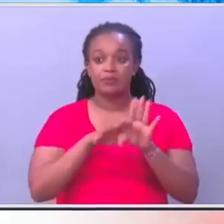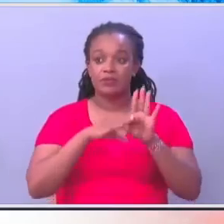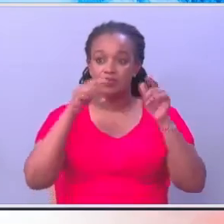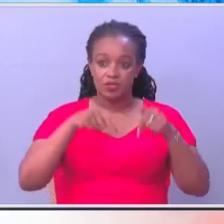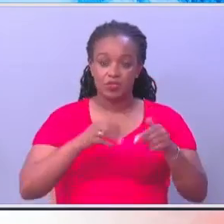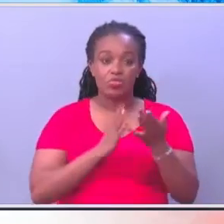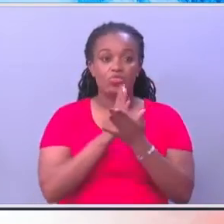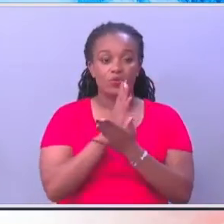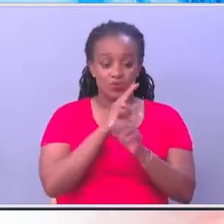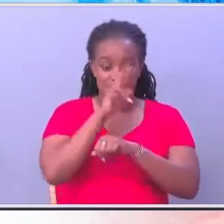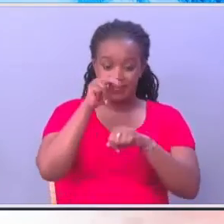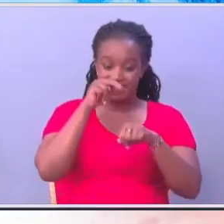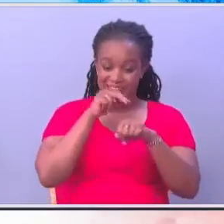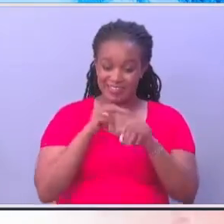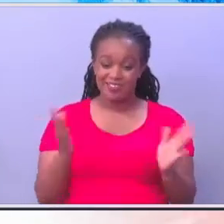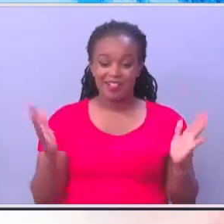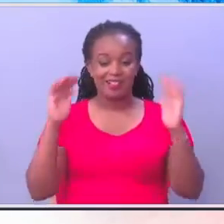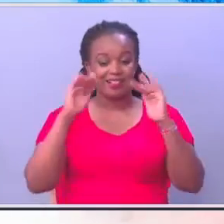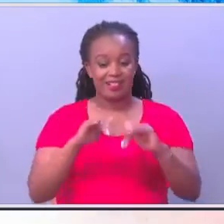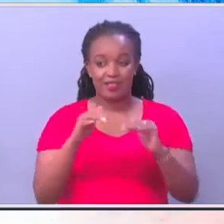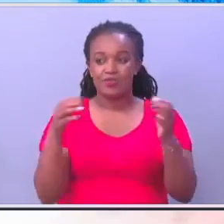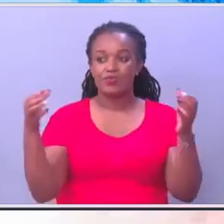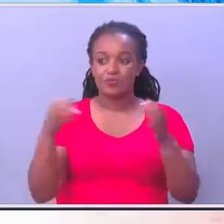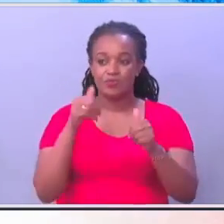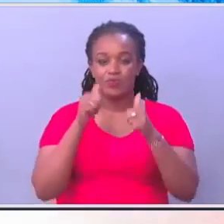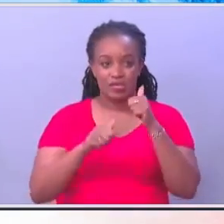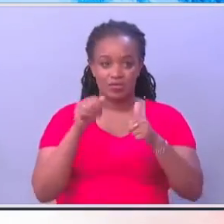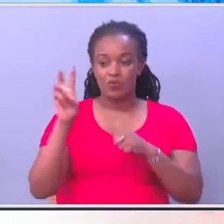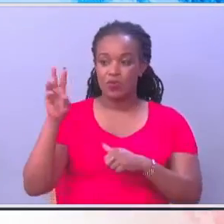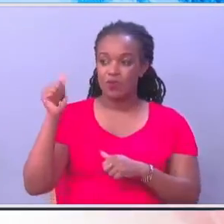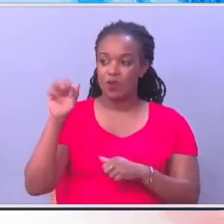Delegates Congress, which the Wafula Wamunyinyi side refutes.